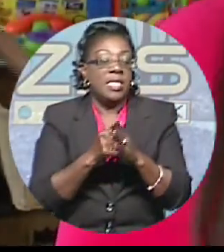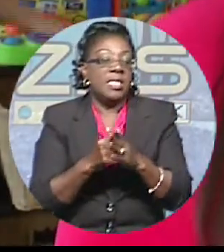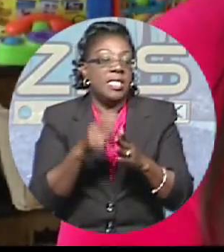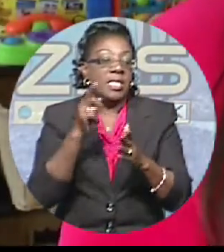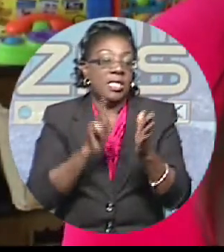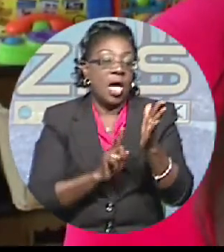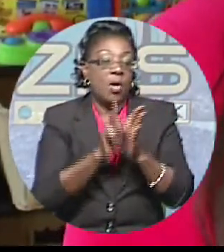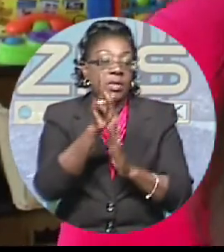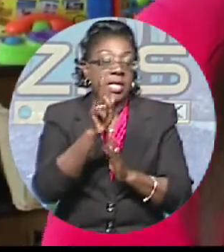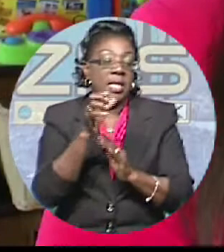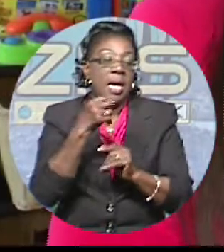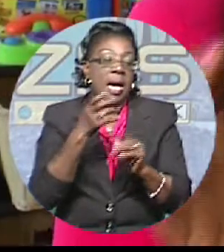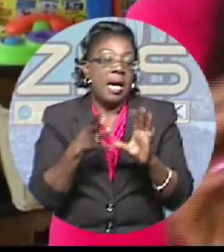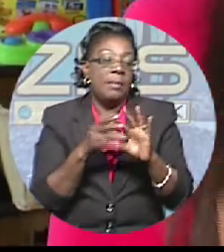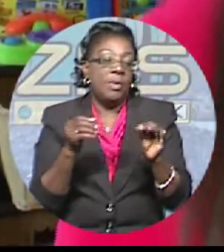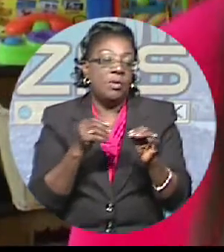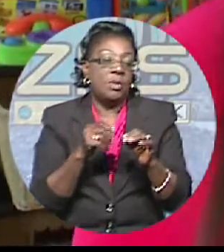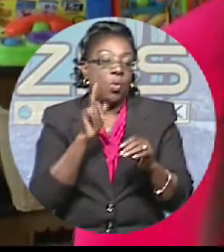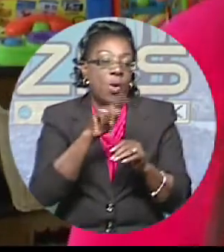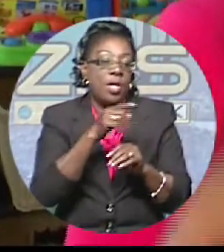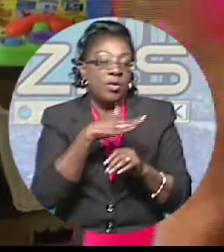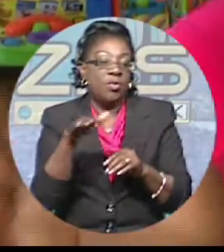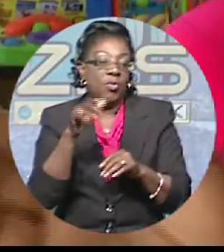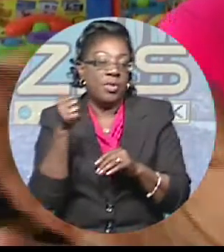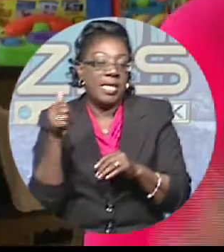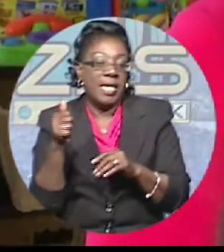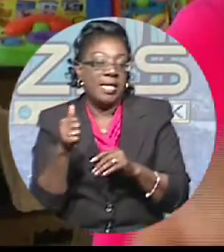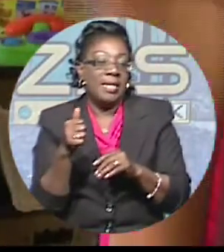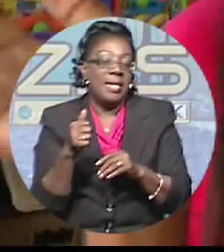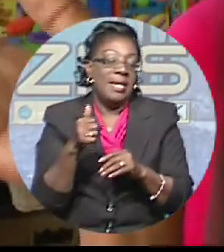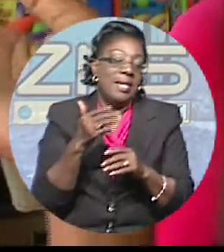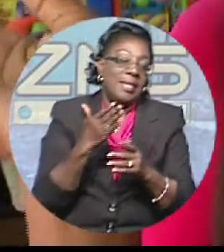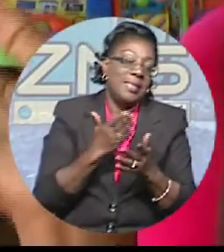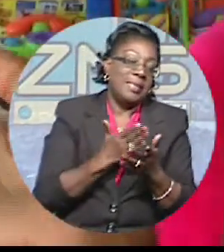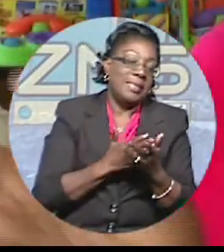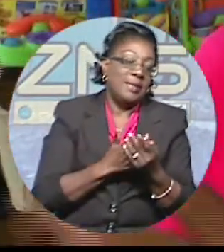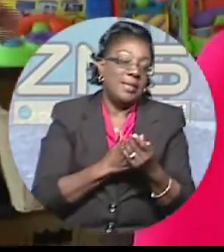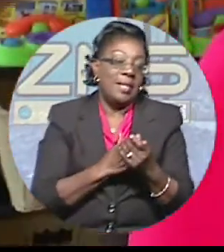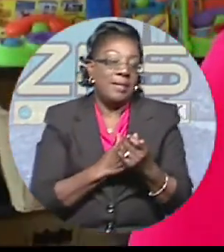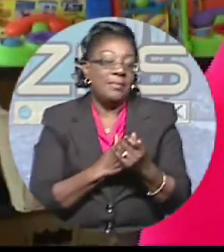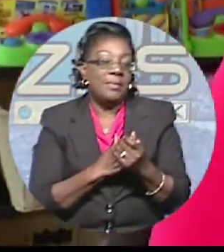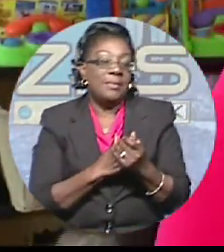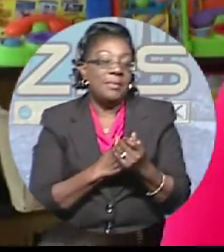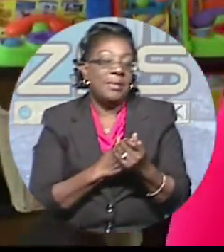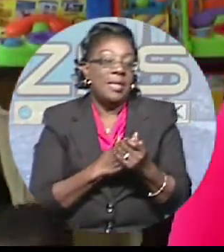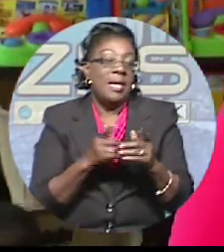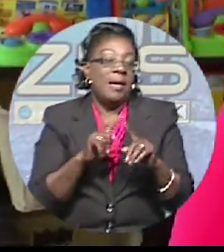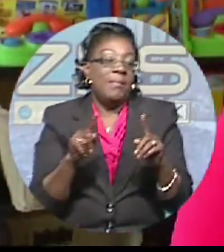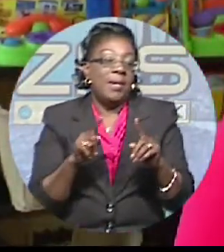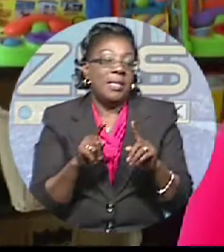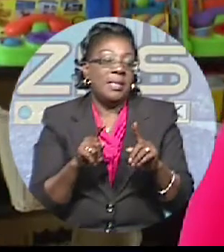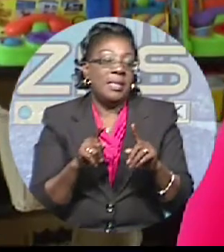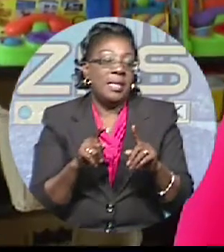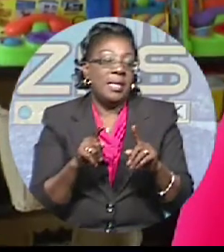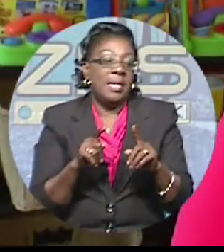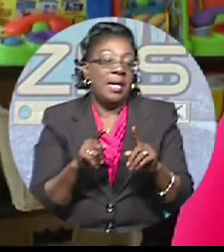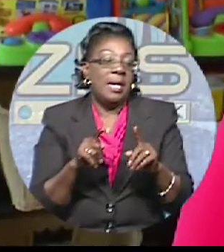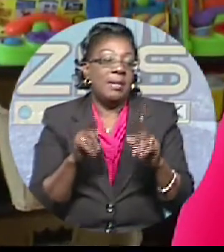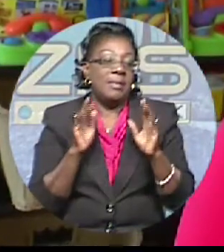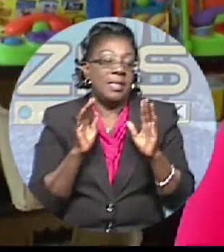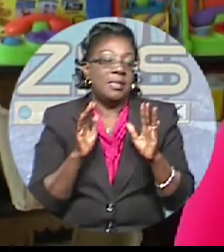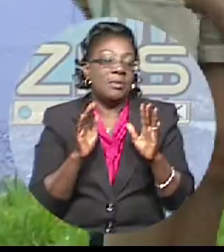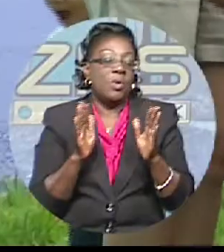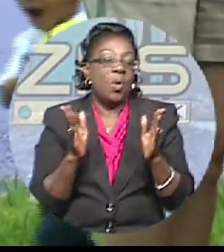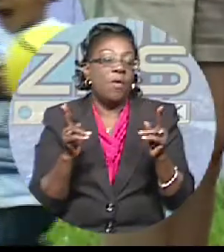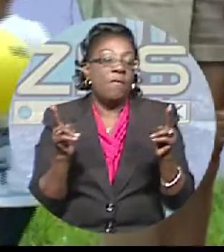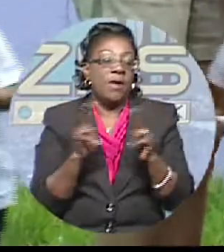And most of the 1 to 10 is in sequence, but sometimes you'll just have a random 7, 8, 9. But I am just extremely